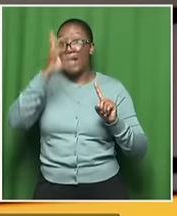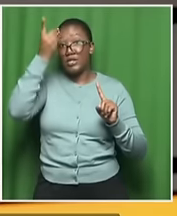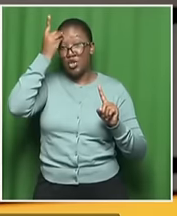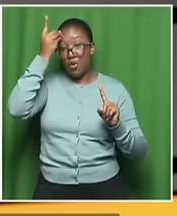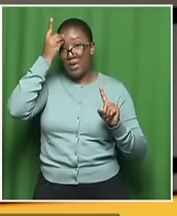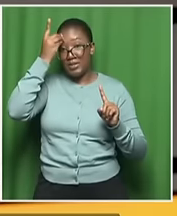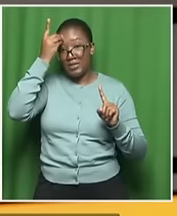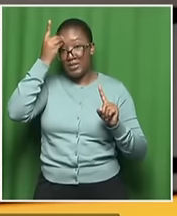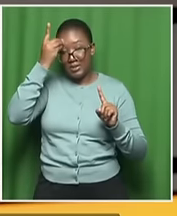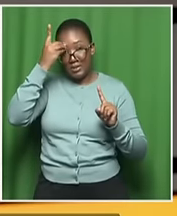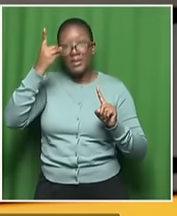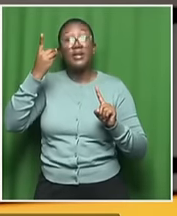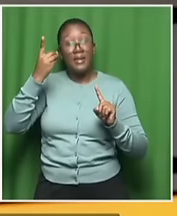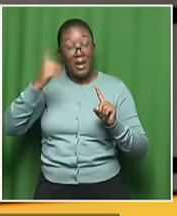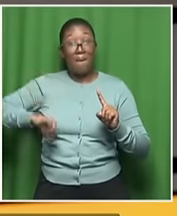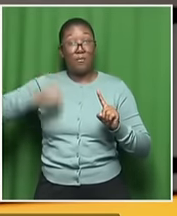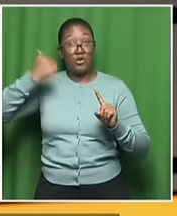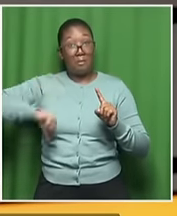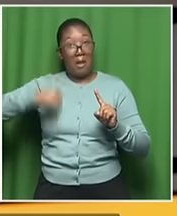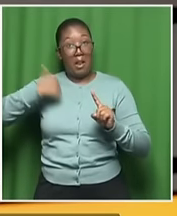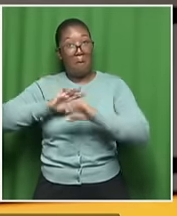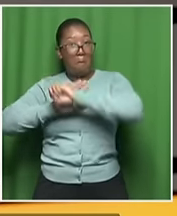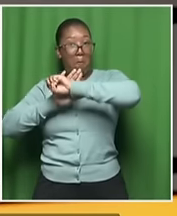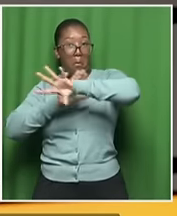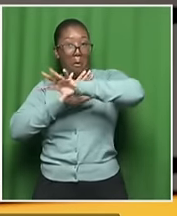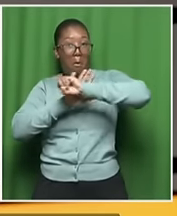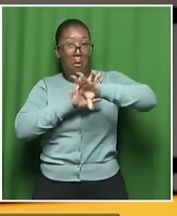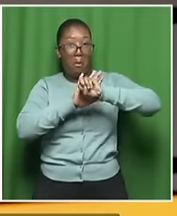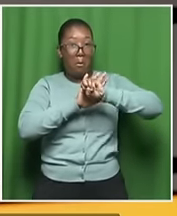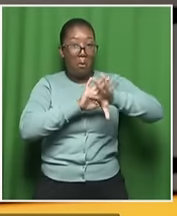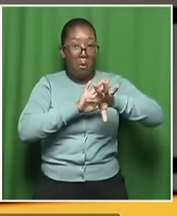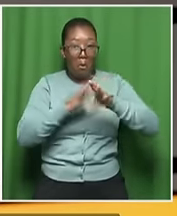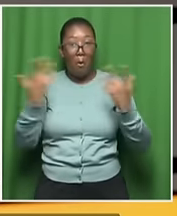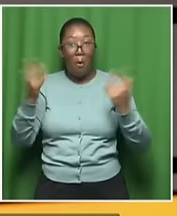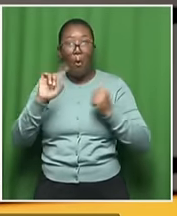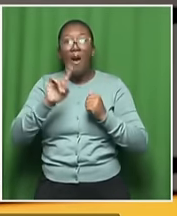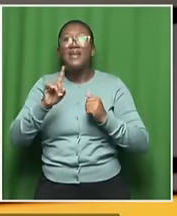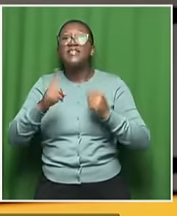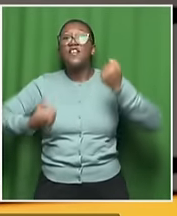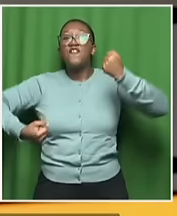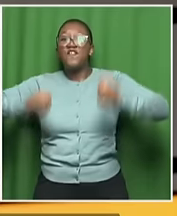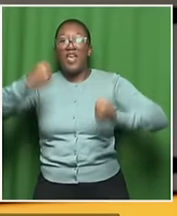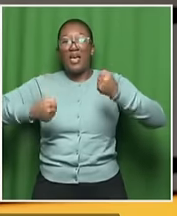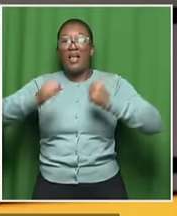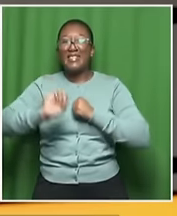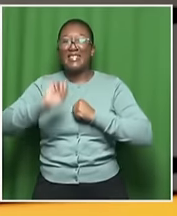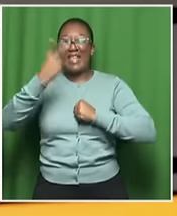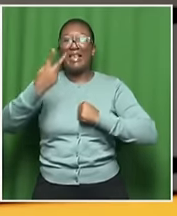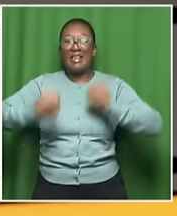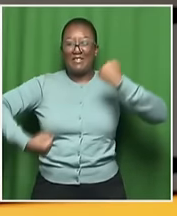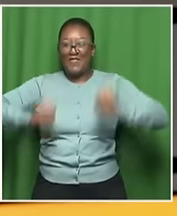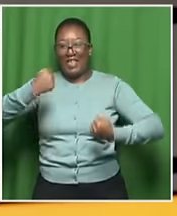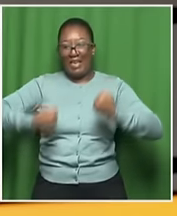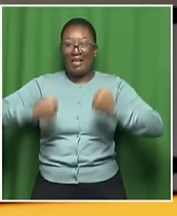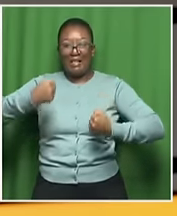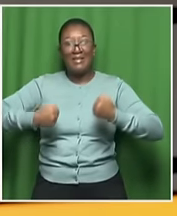municipality advertised an auction of the second-hand vehicles. And in the newspaper,